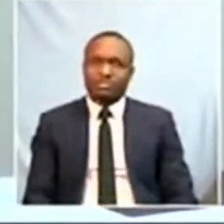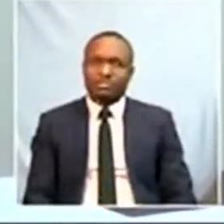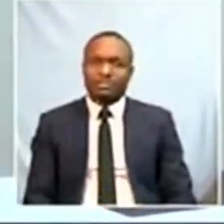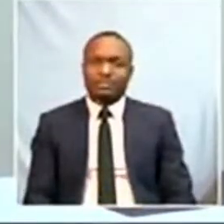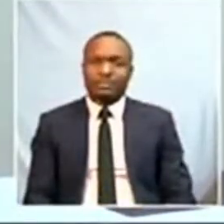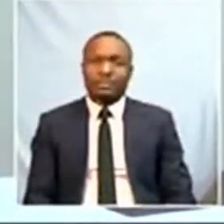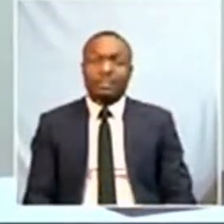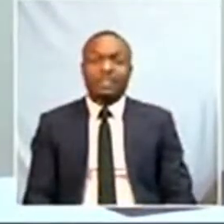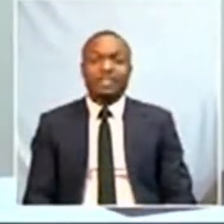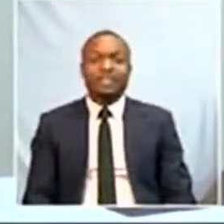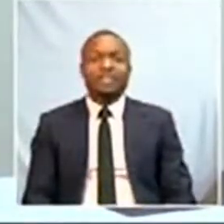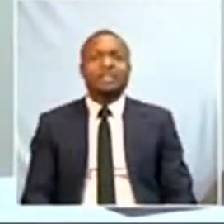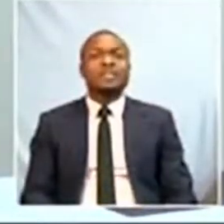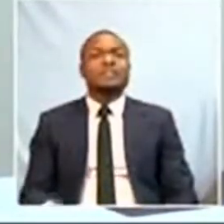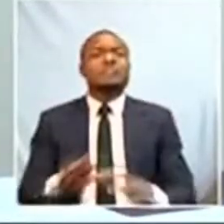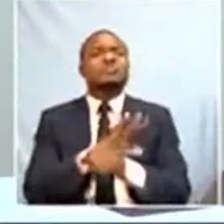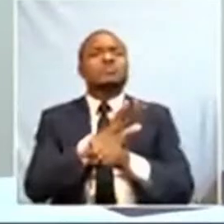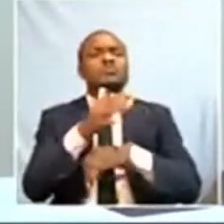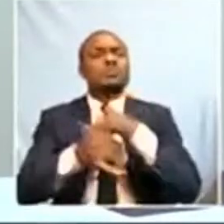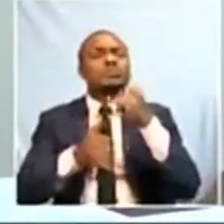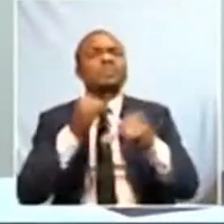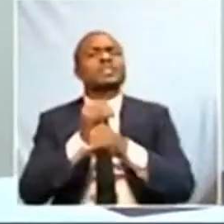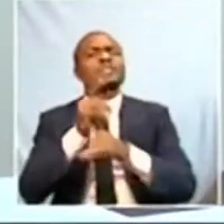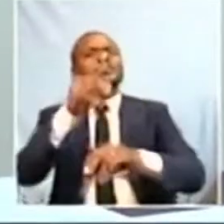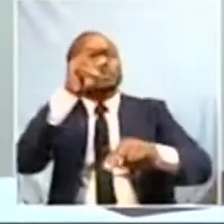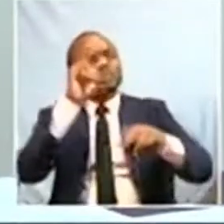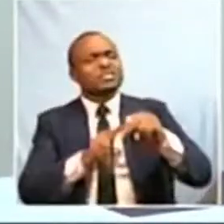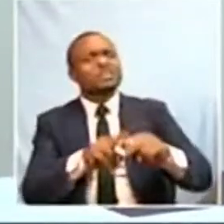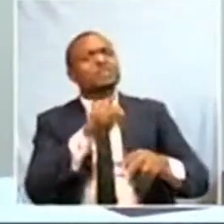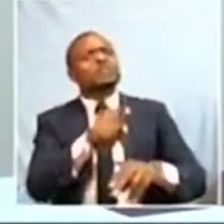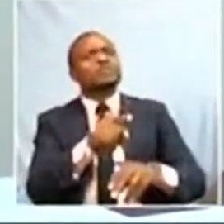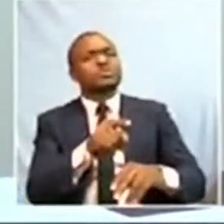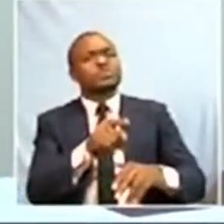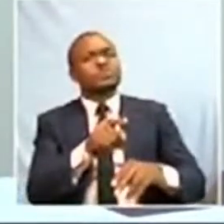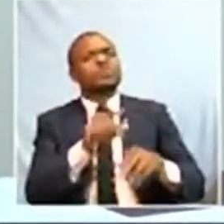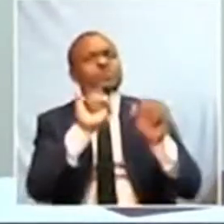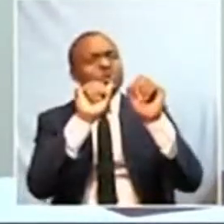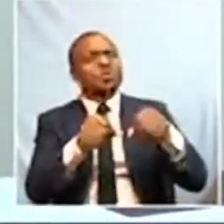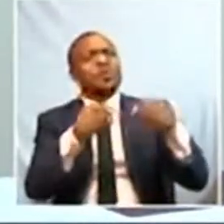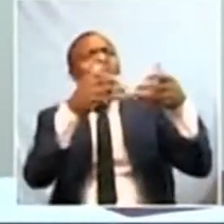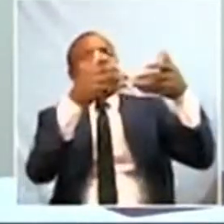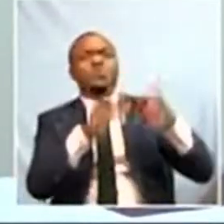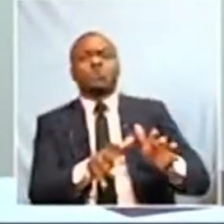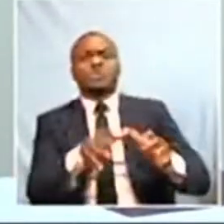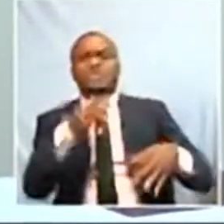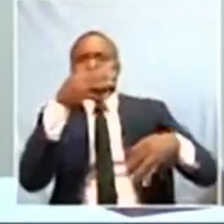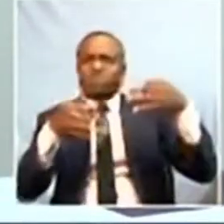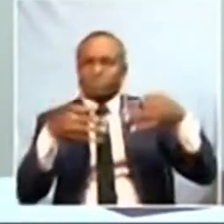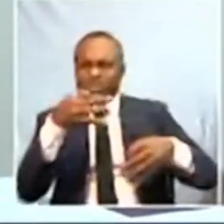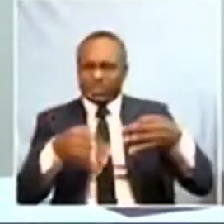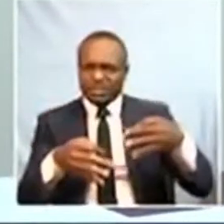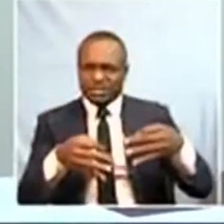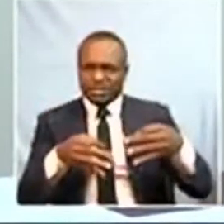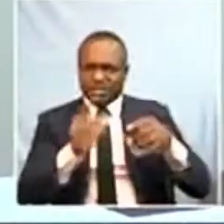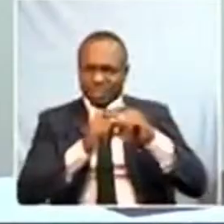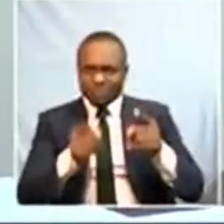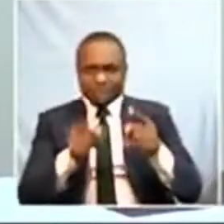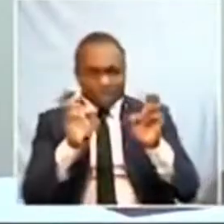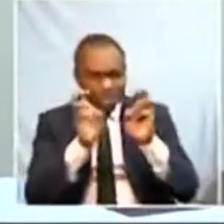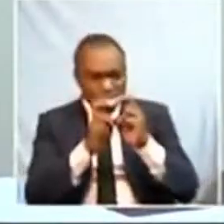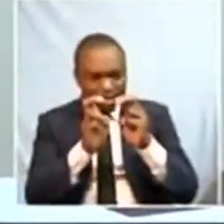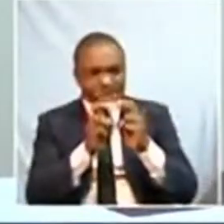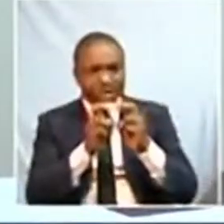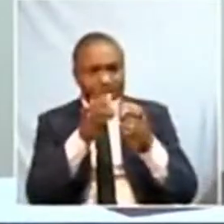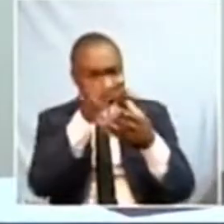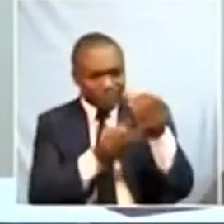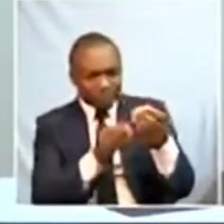So this whole year you are seated because you thought if you lose, you are going to lose in court and all those things. Yet on the contract